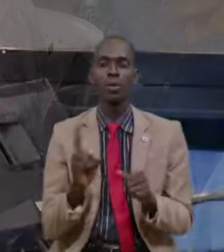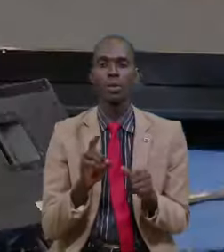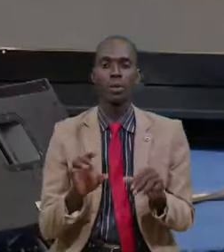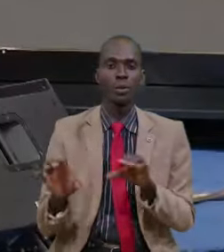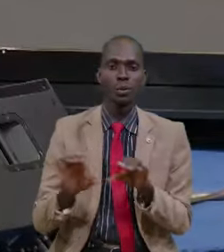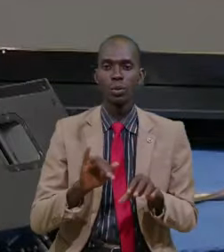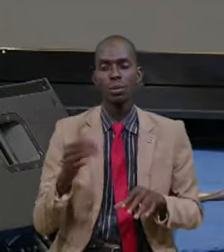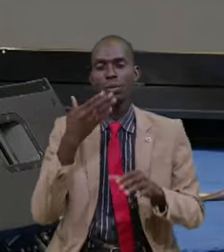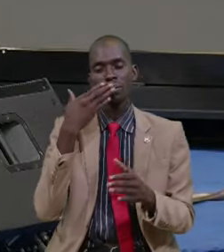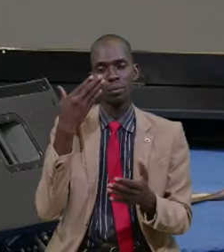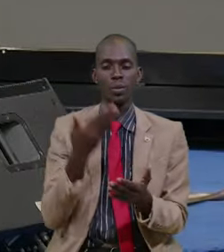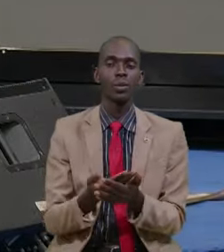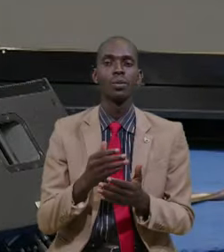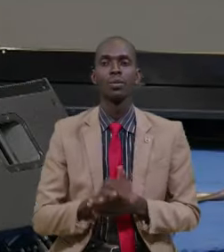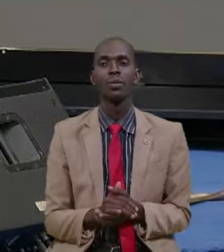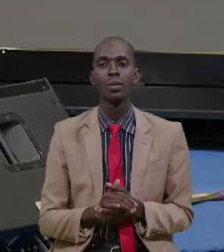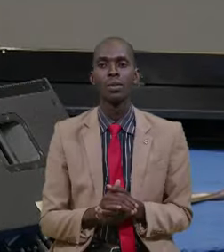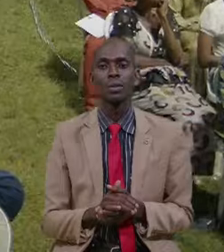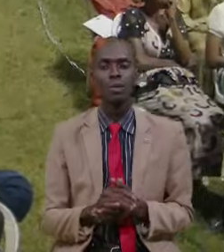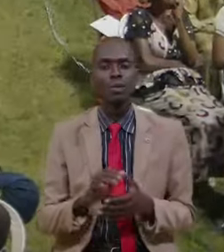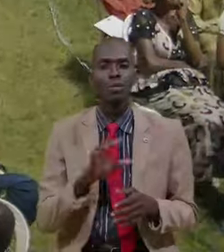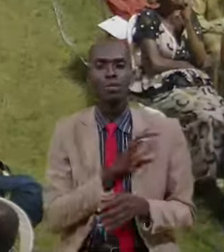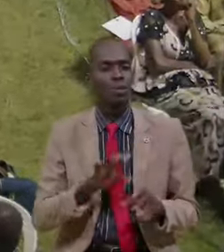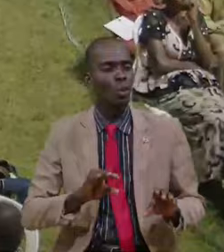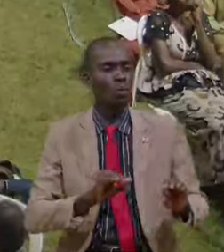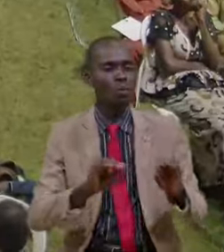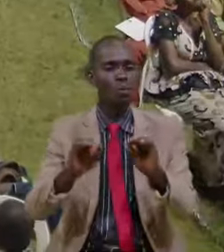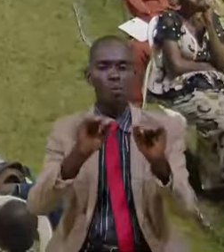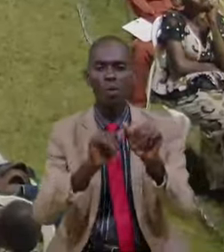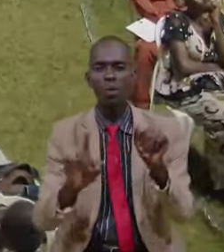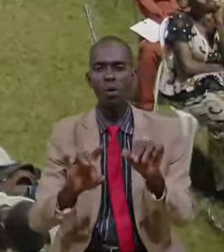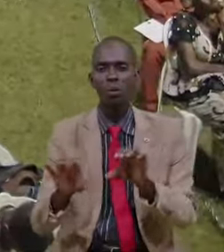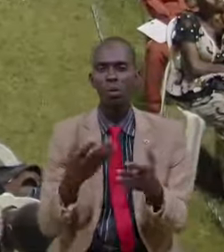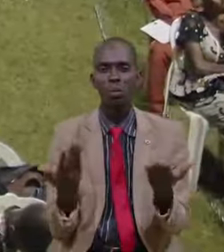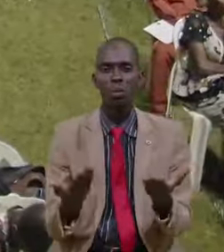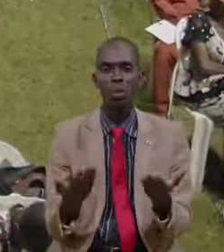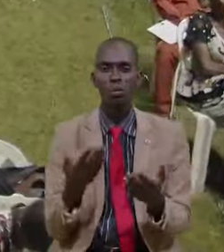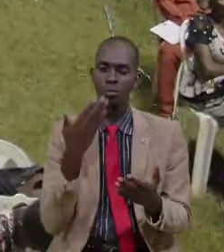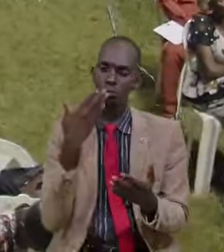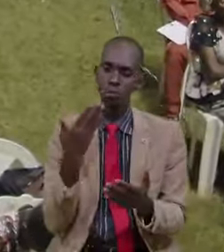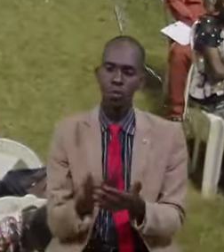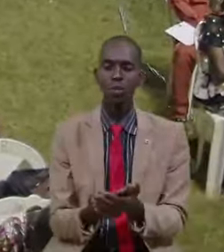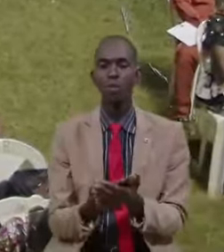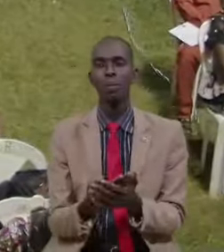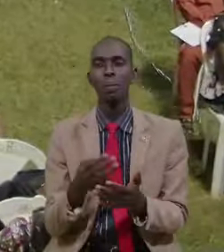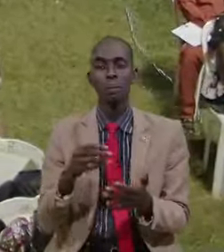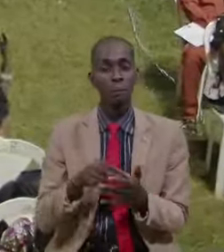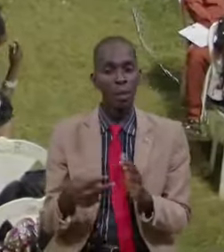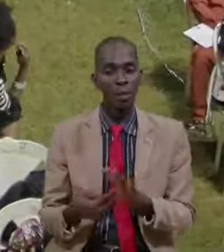good. What was he doing? That means healing is